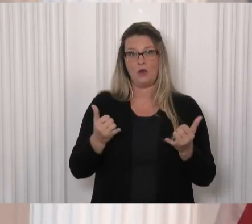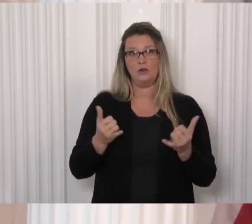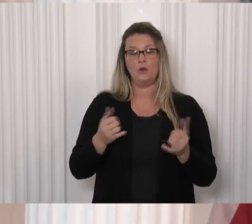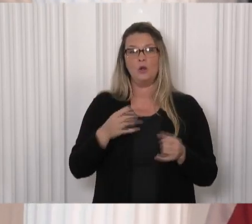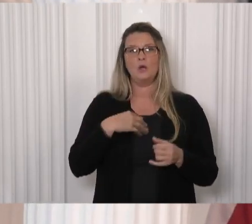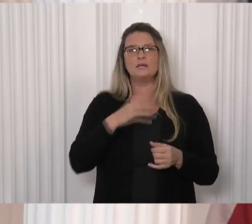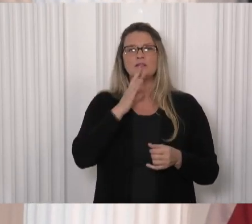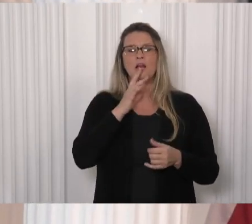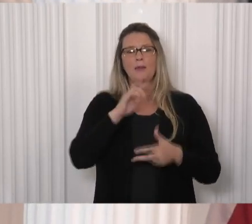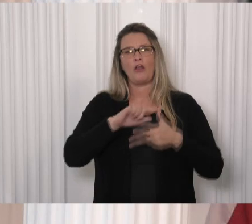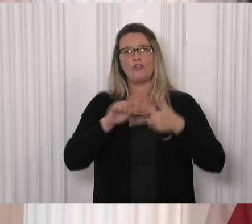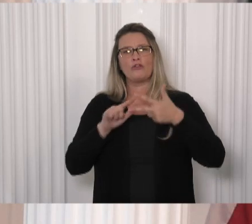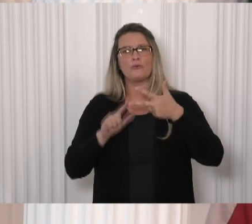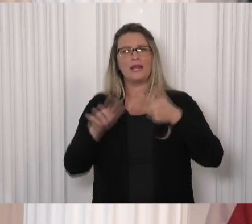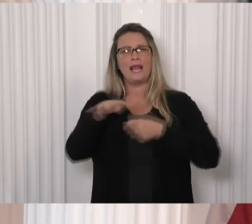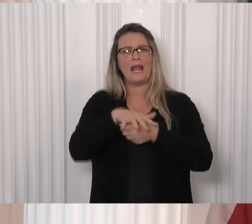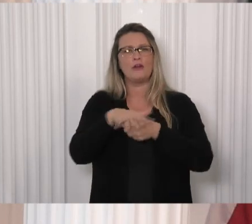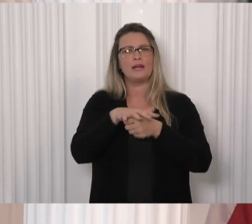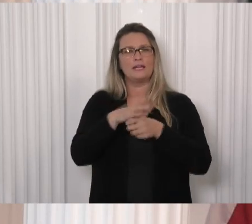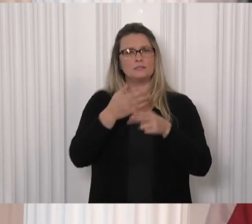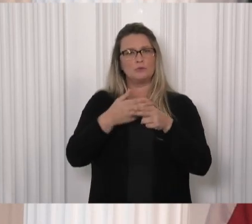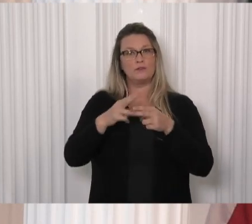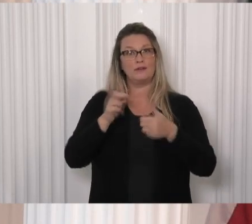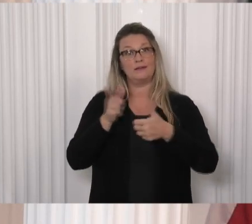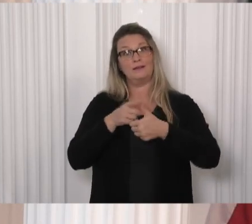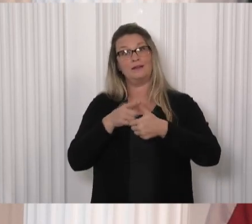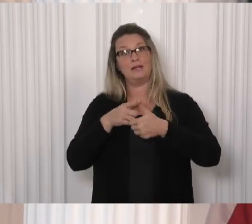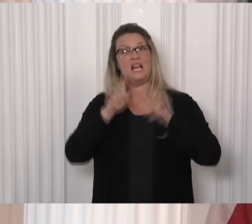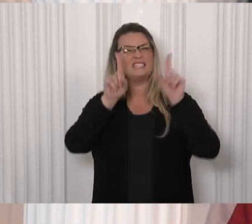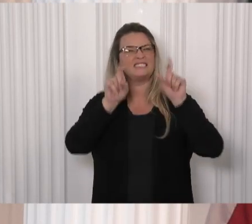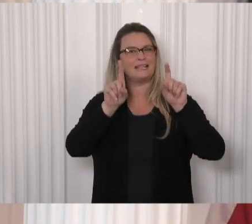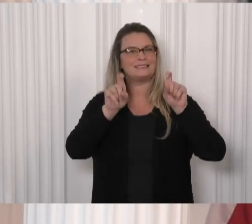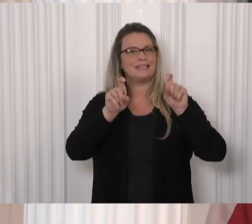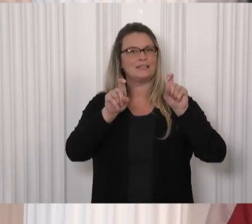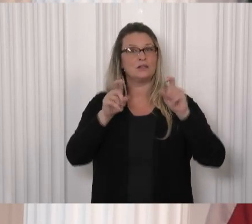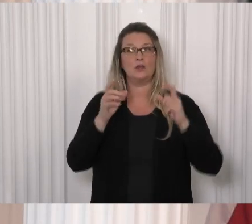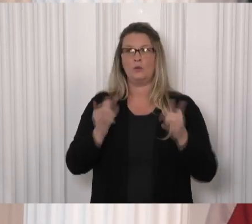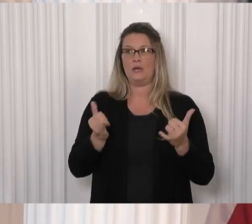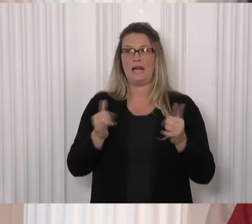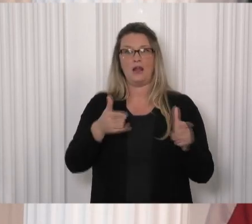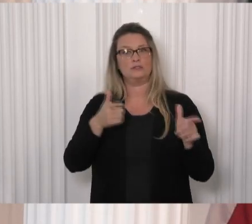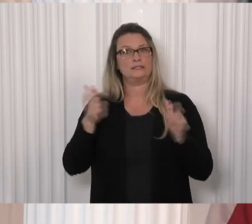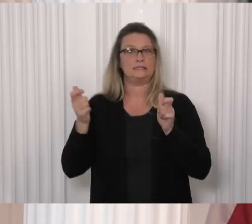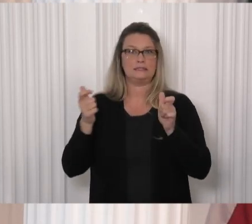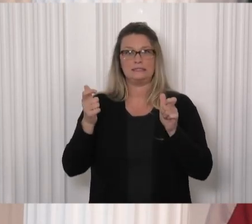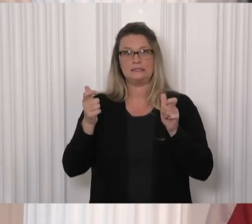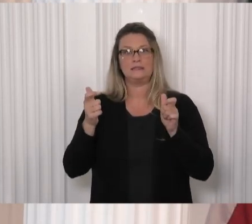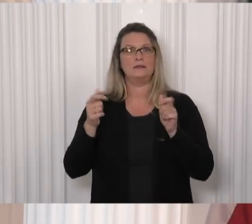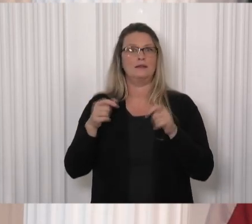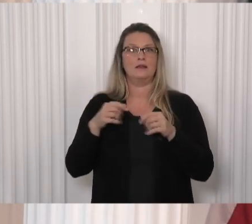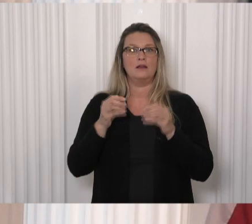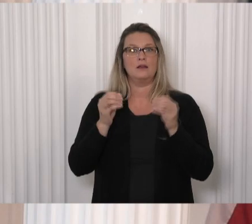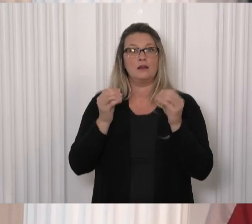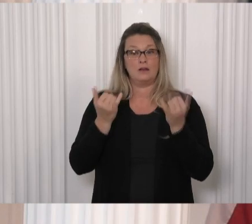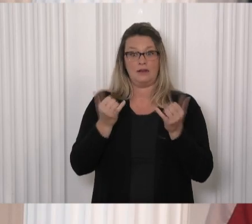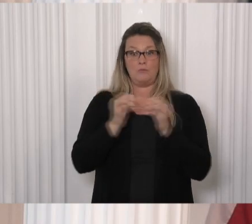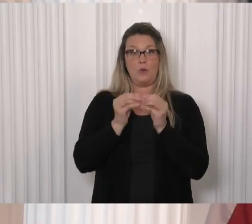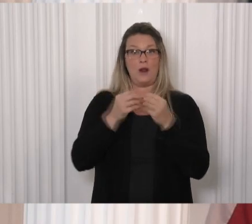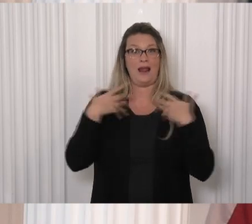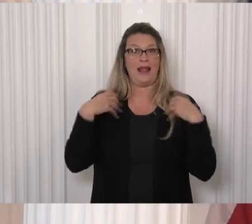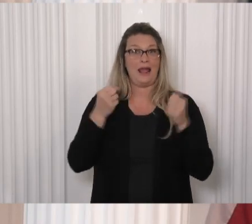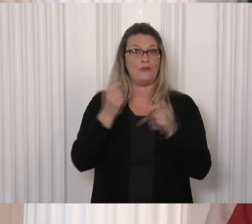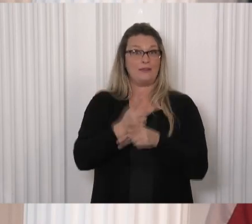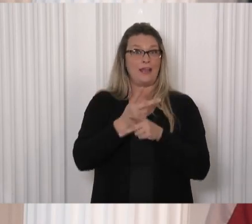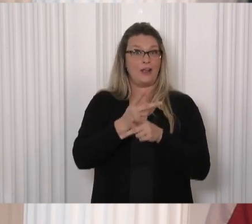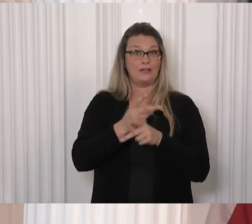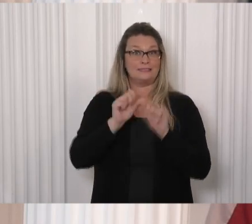areas real briefly. One is testing. We clearly are working rapidly to expand testing in the healthcare system, because that's